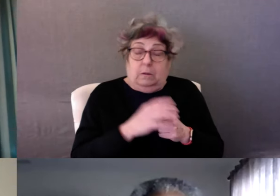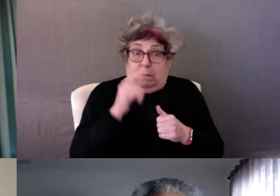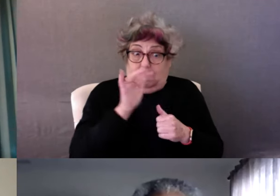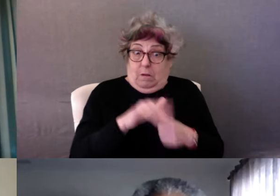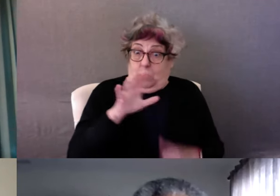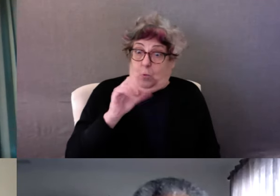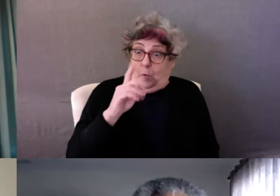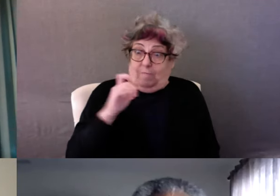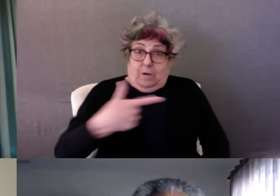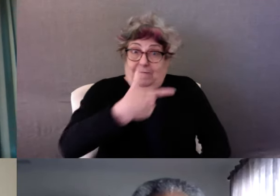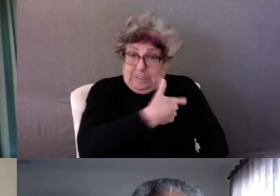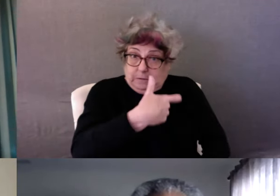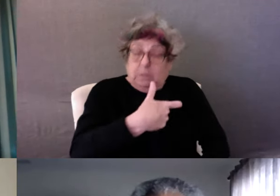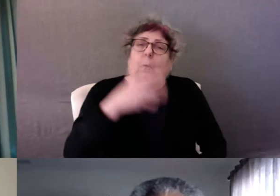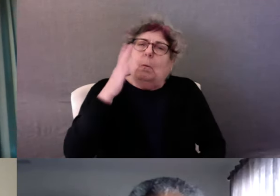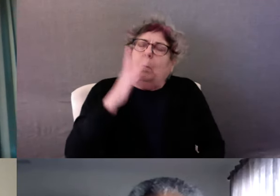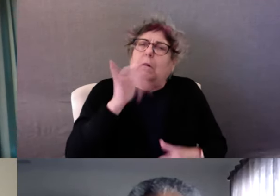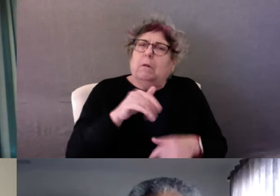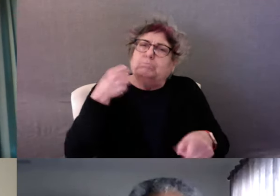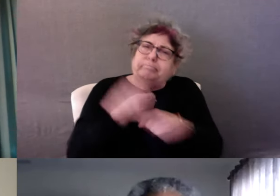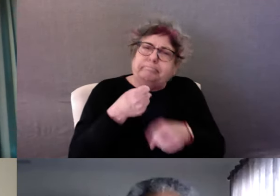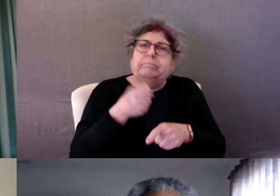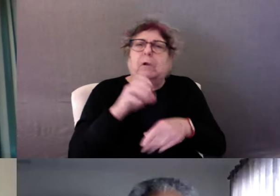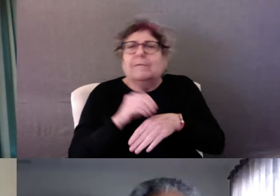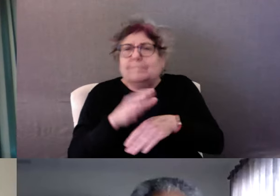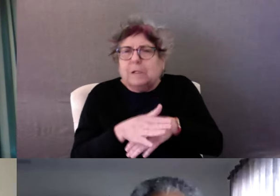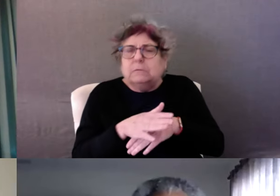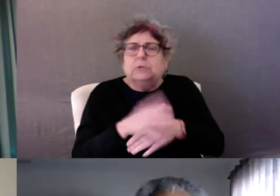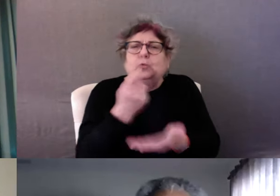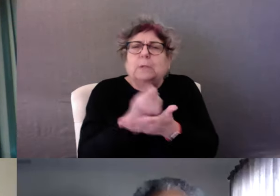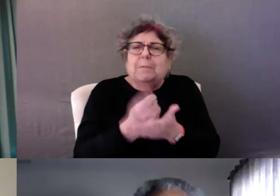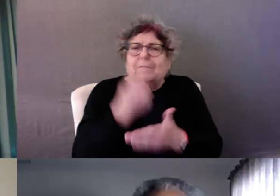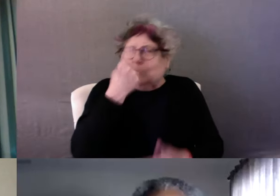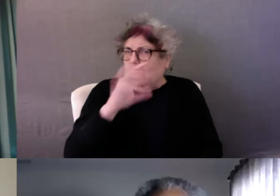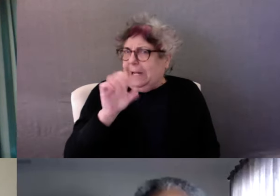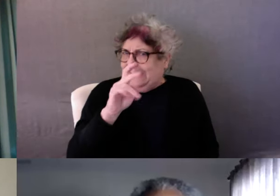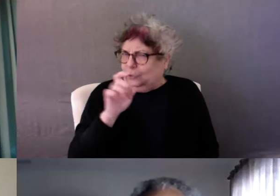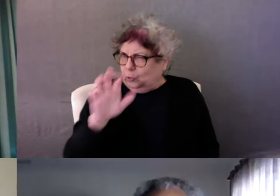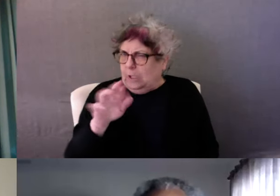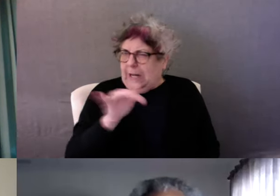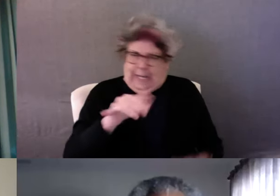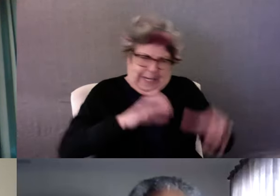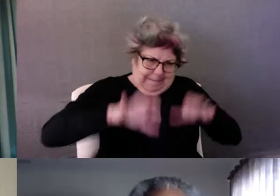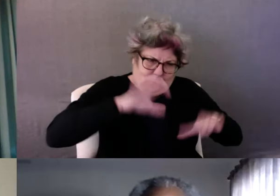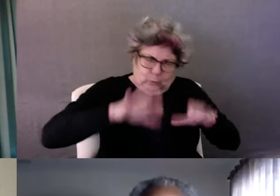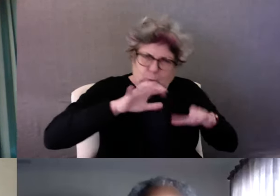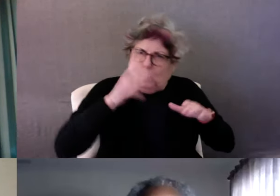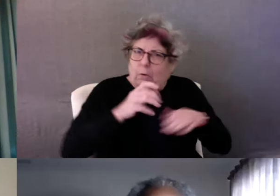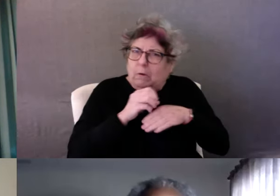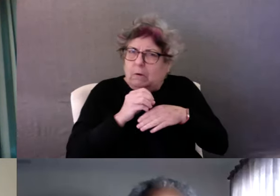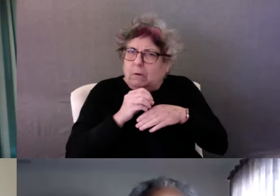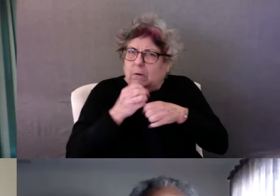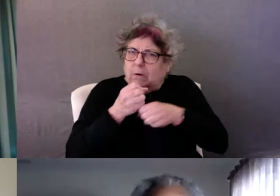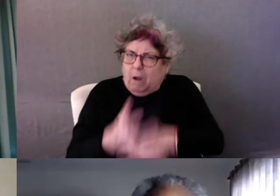the COVID vaccination impact or affect treatment for cancer? I'm thinking do the chemicals cause different kinds of effects with one